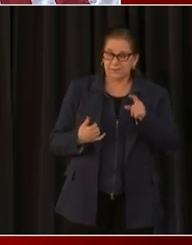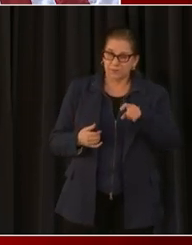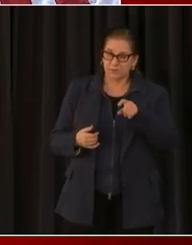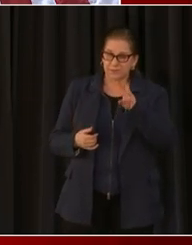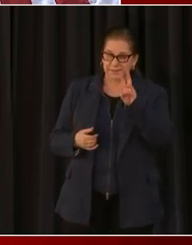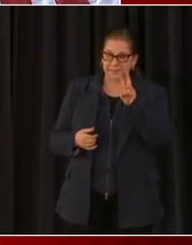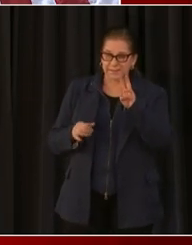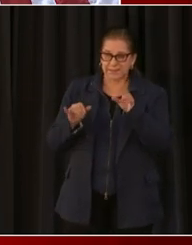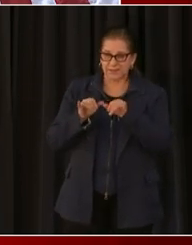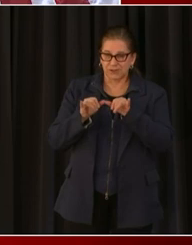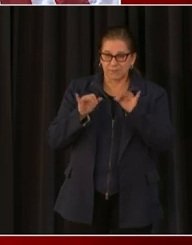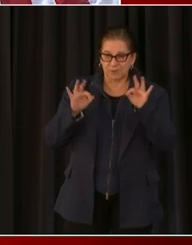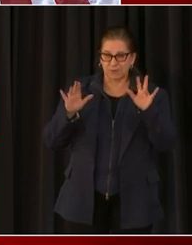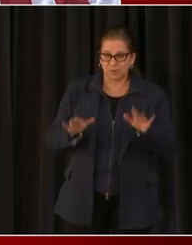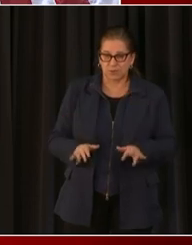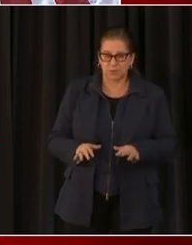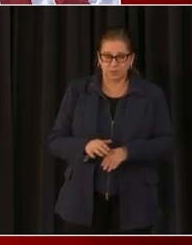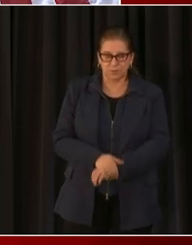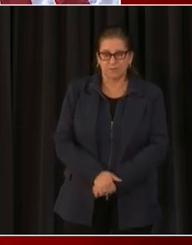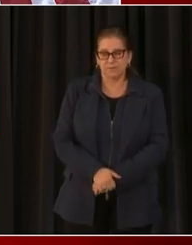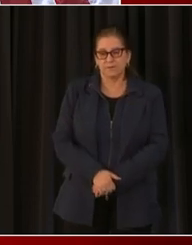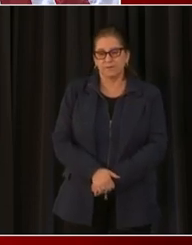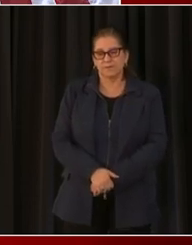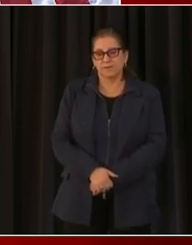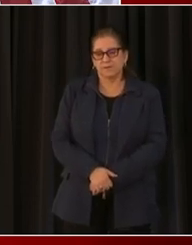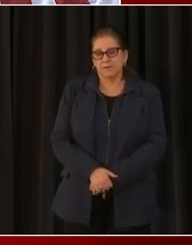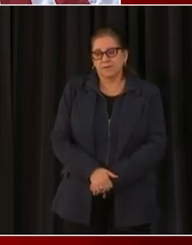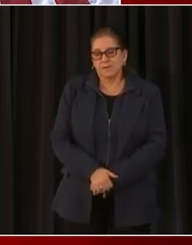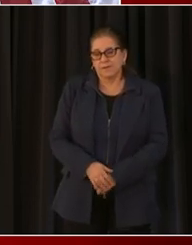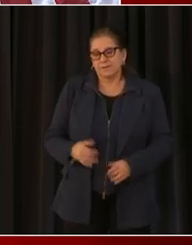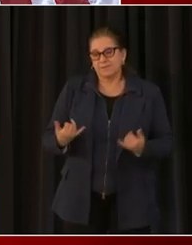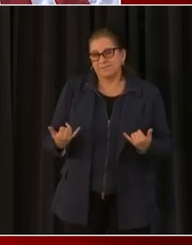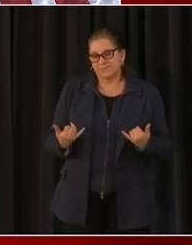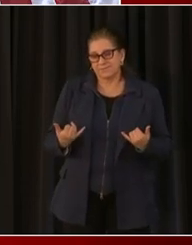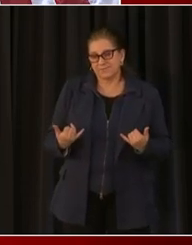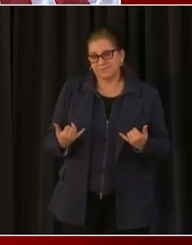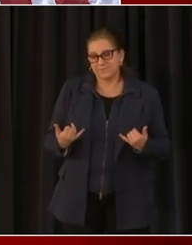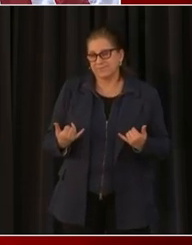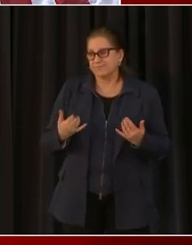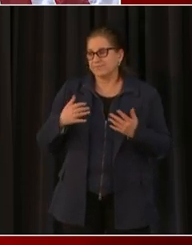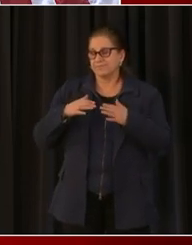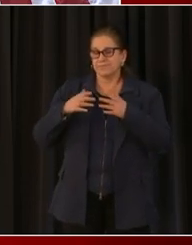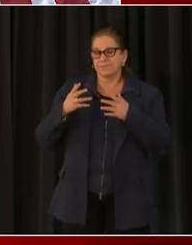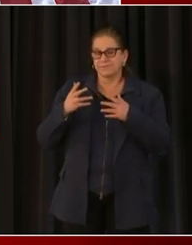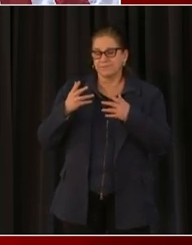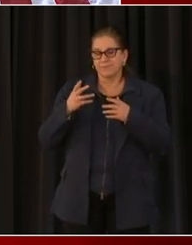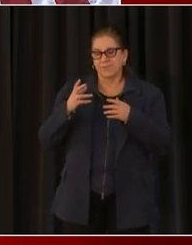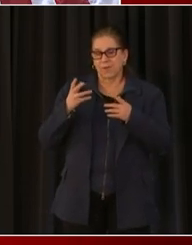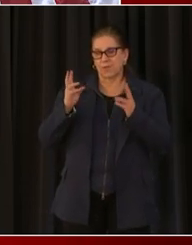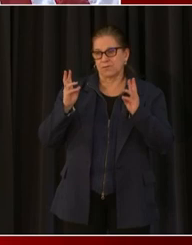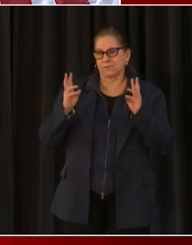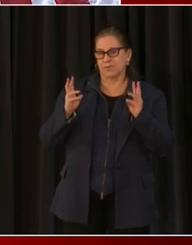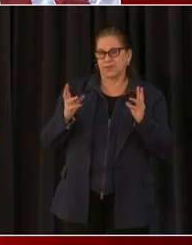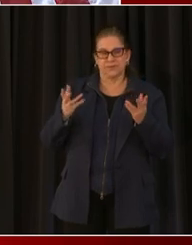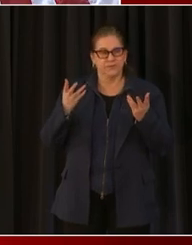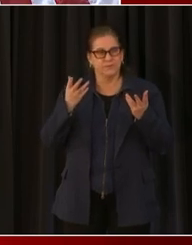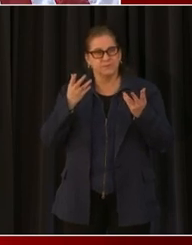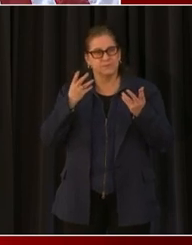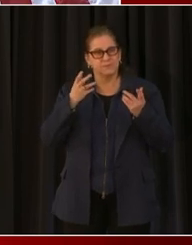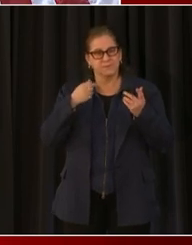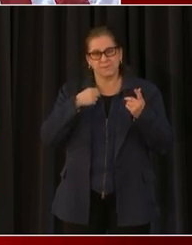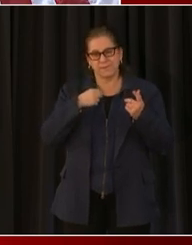district. As with anything else, any weather event, sometimes it underperforms, sometimes it overperforms. This particular